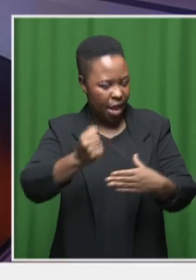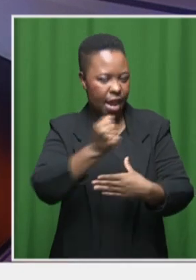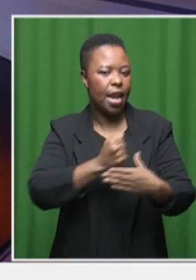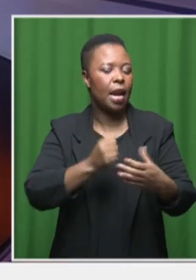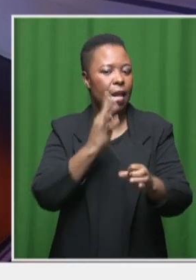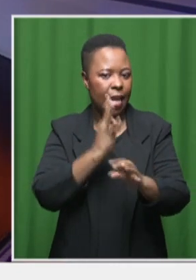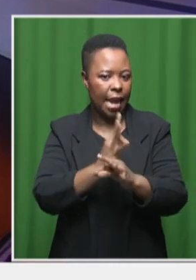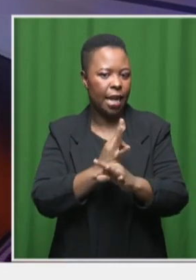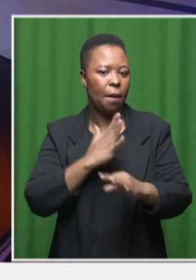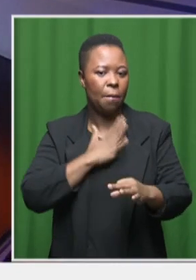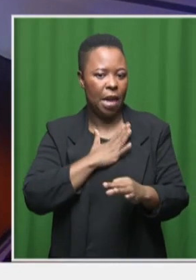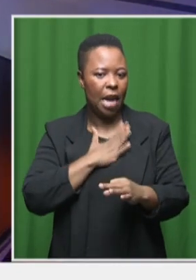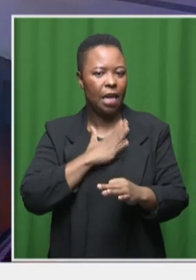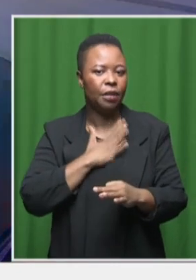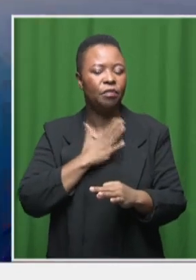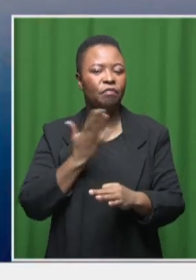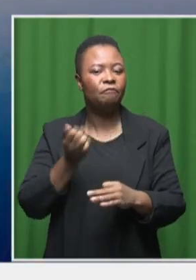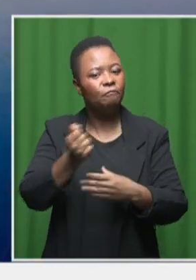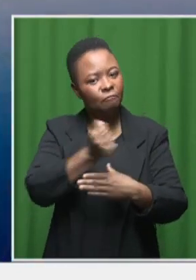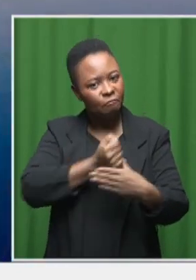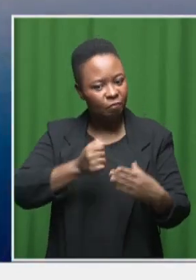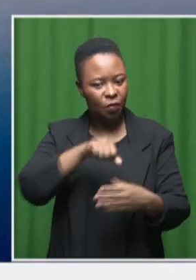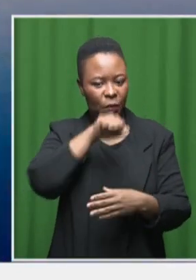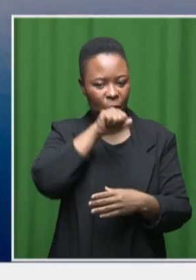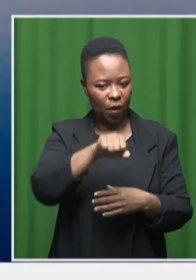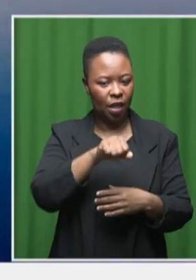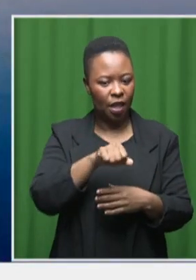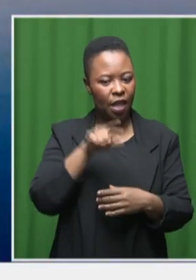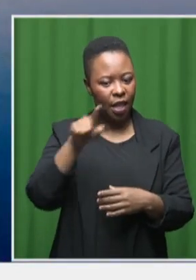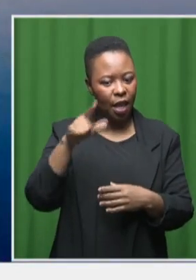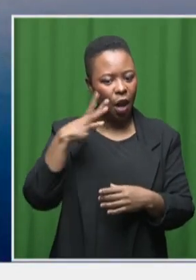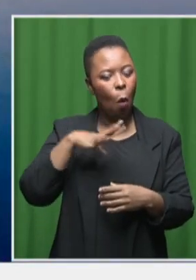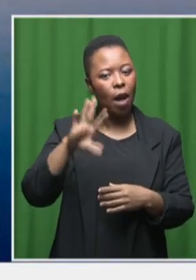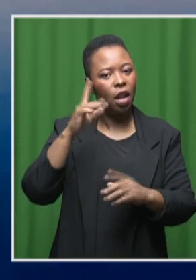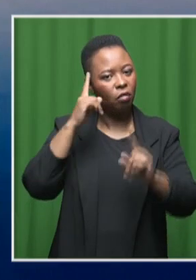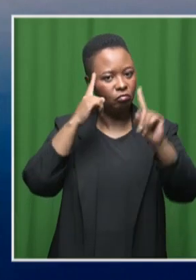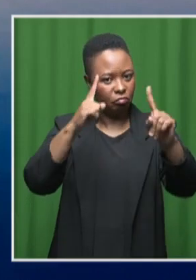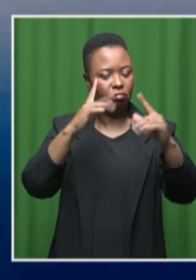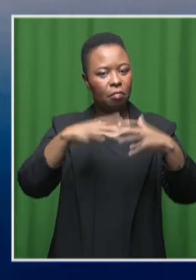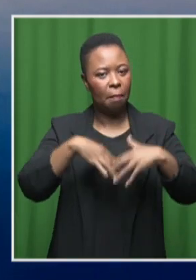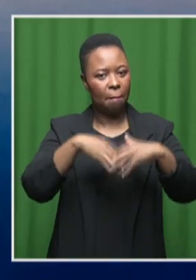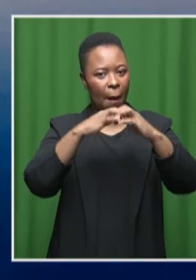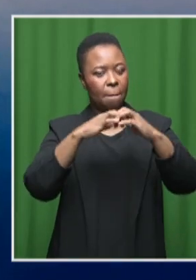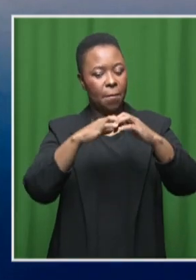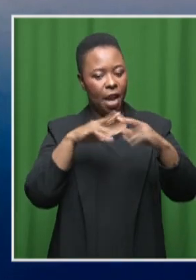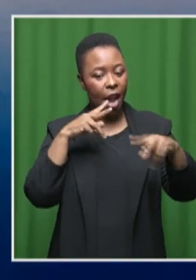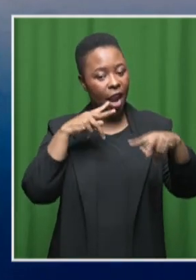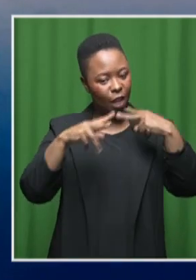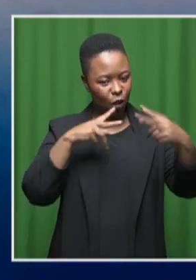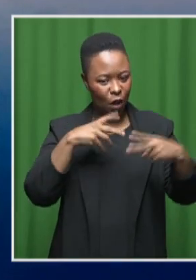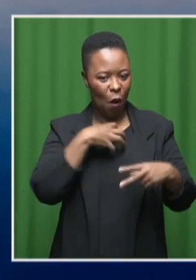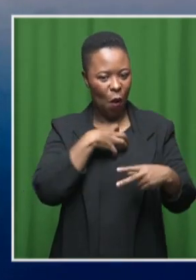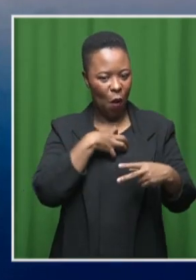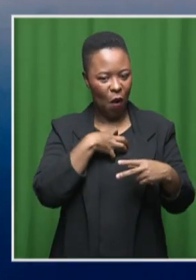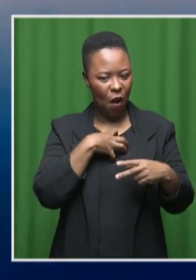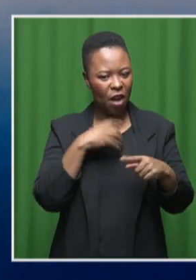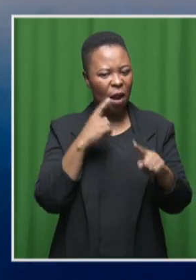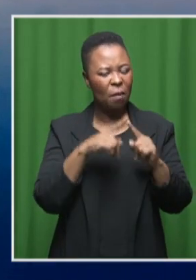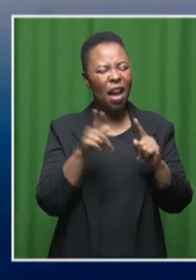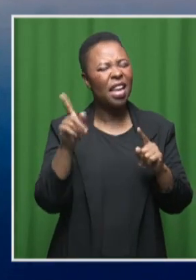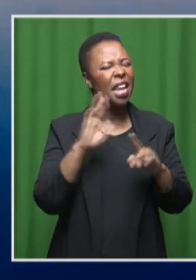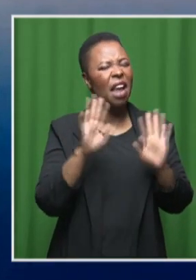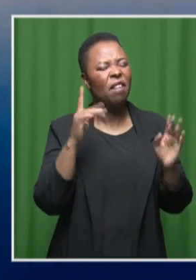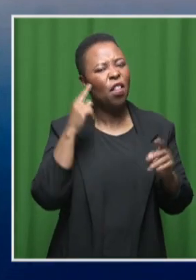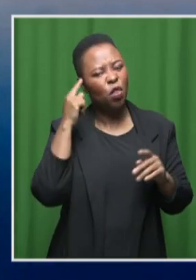loved cooking. He had a dream of actually having a restaurant of his own. And he didn't really think of it as